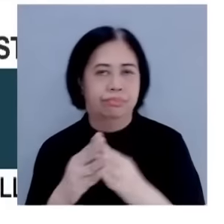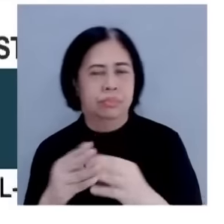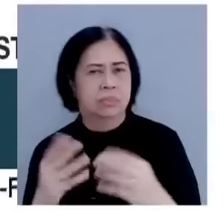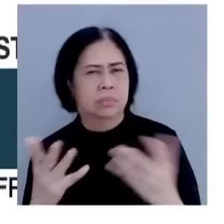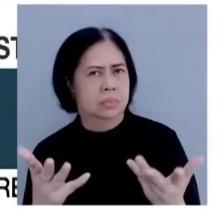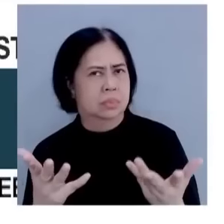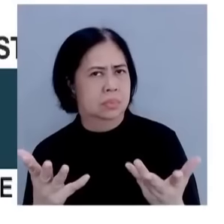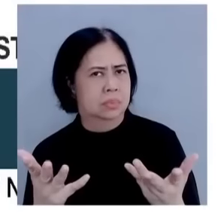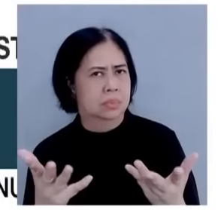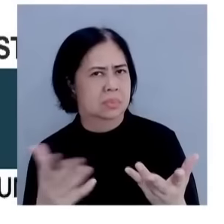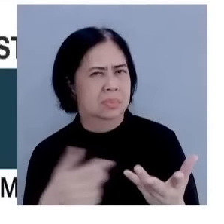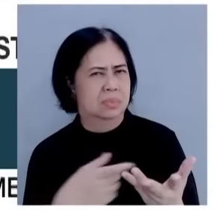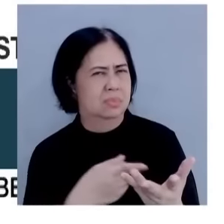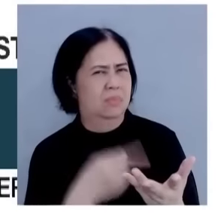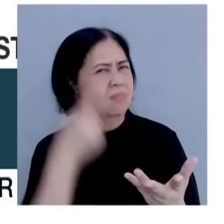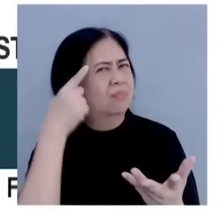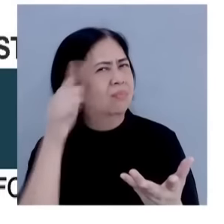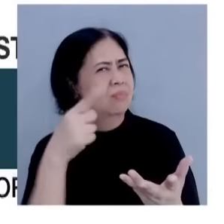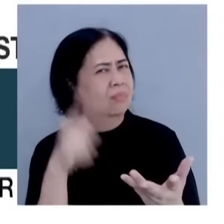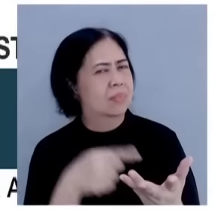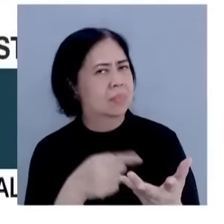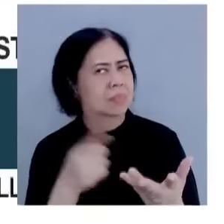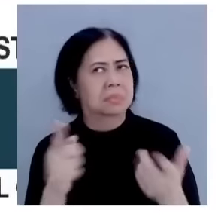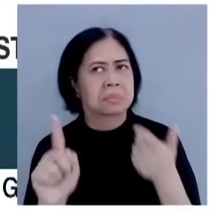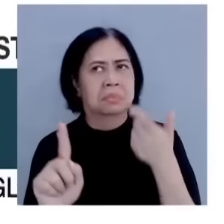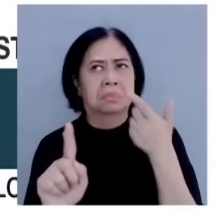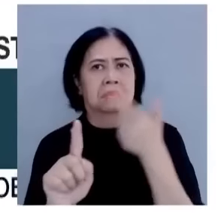this all headed? Because